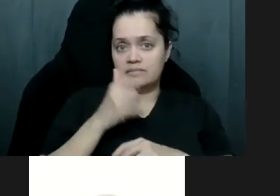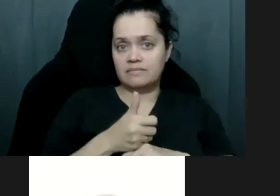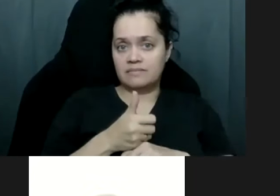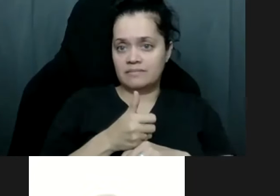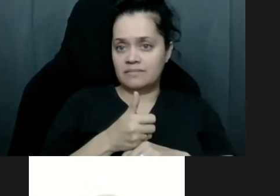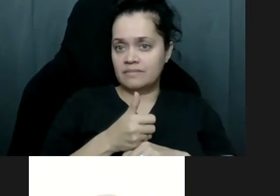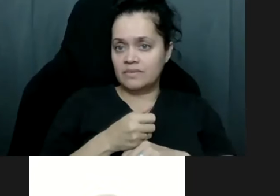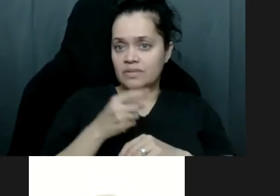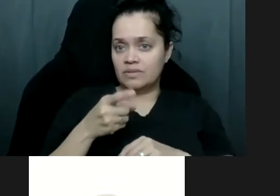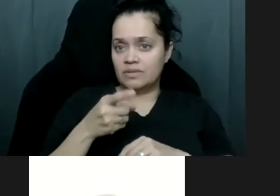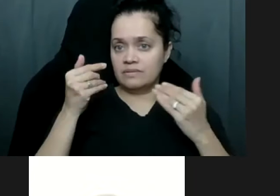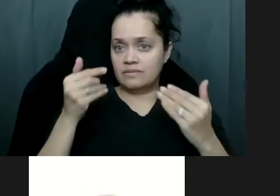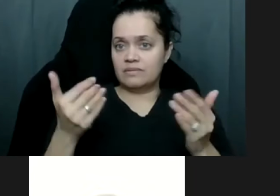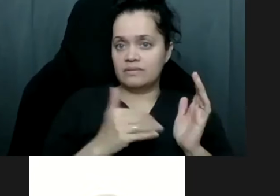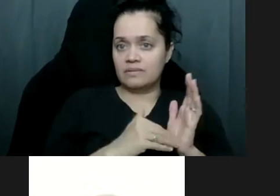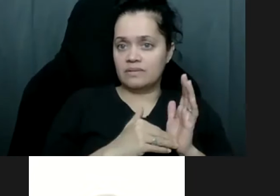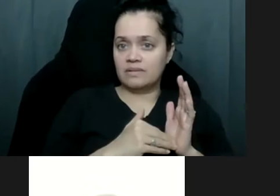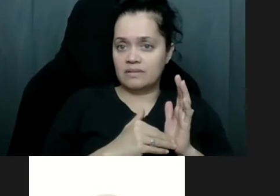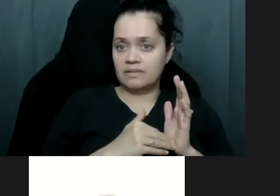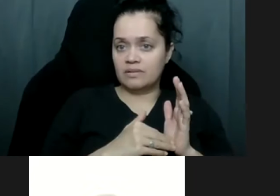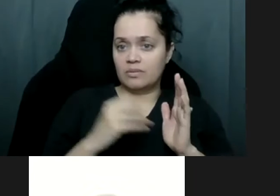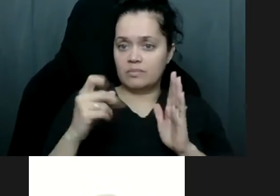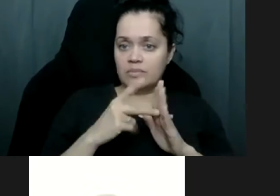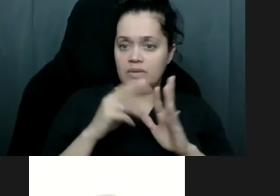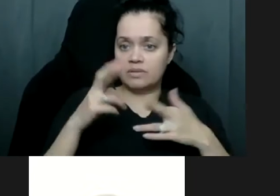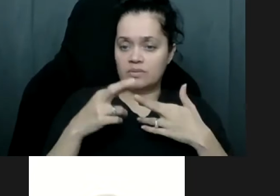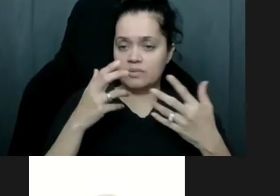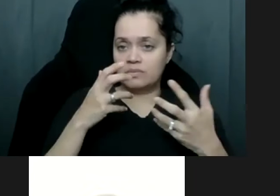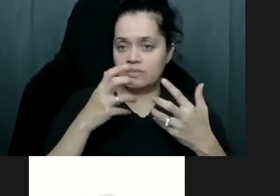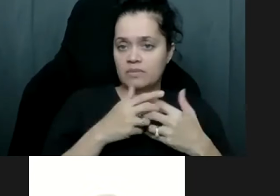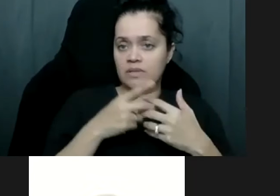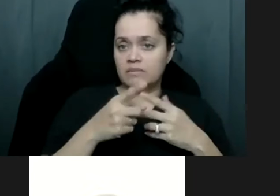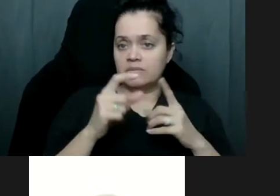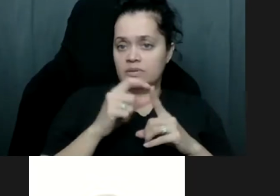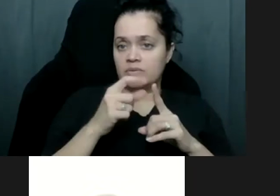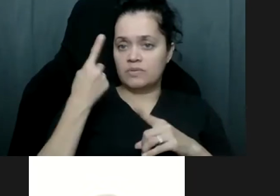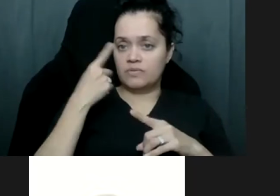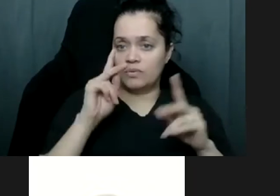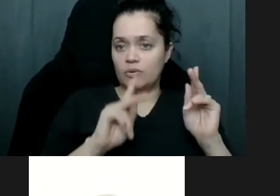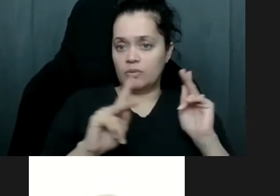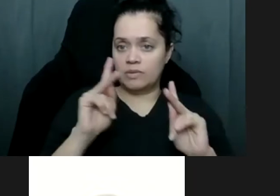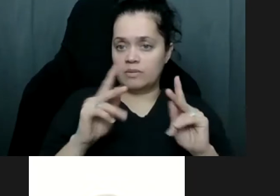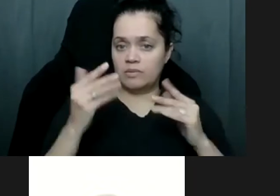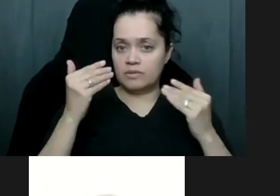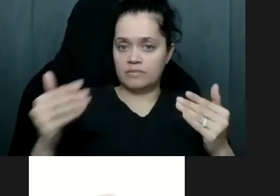So here we go. Go back to the rooms. Match up these words for people.